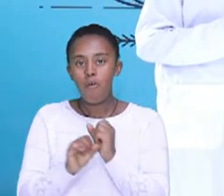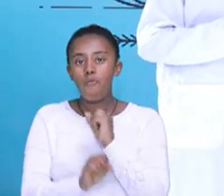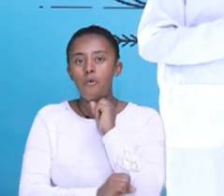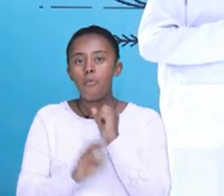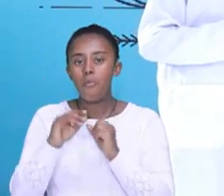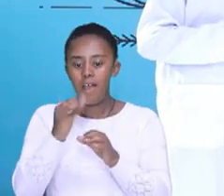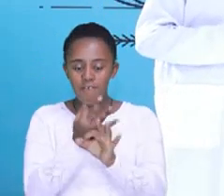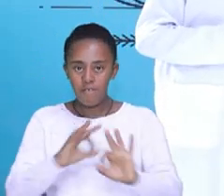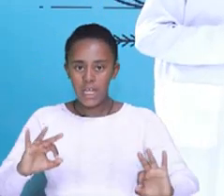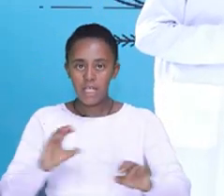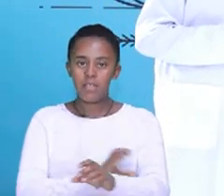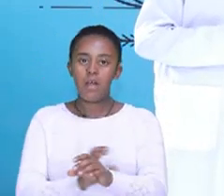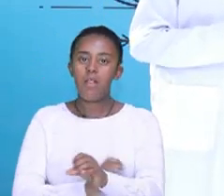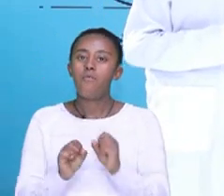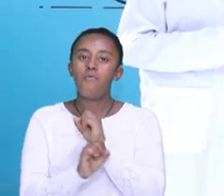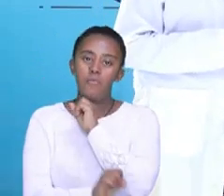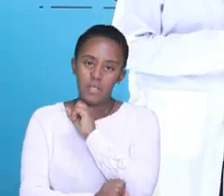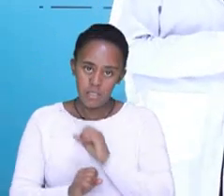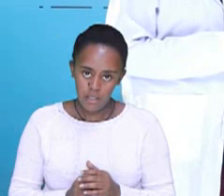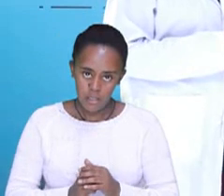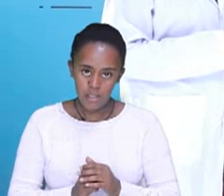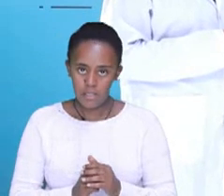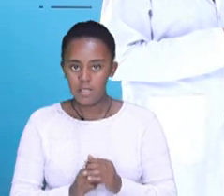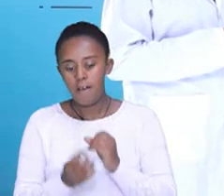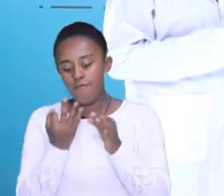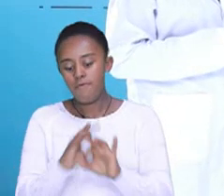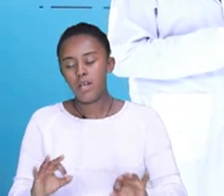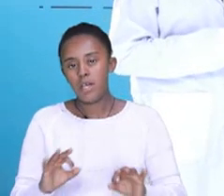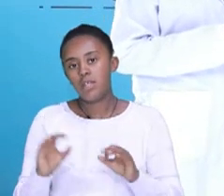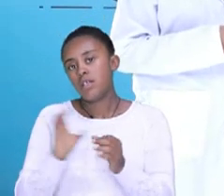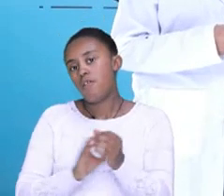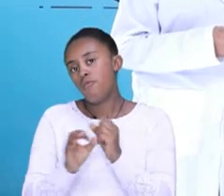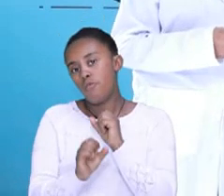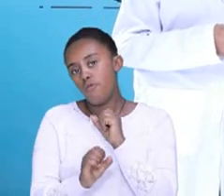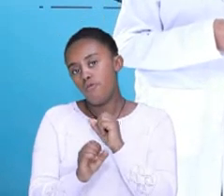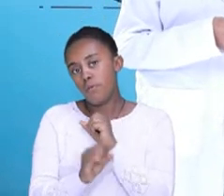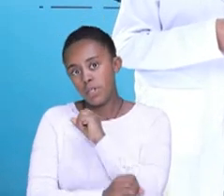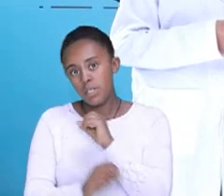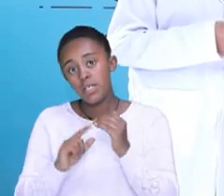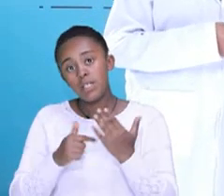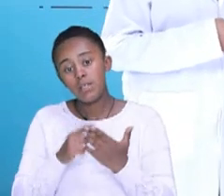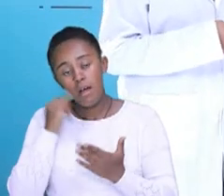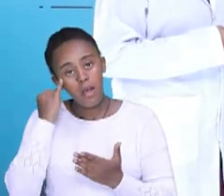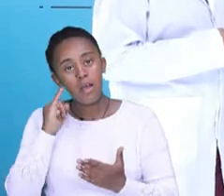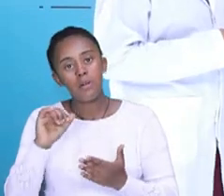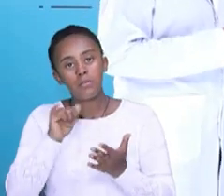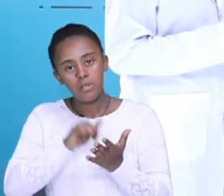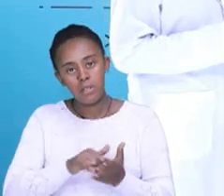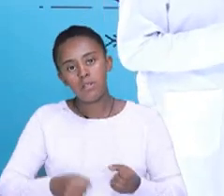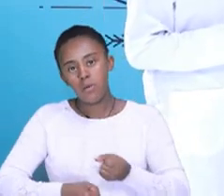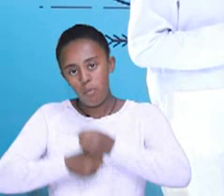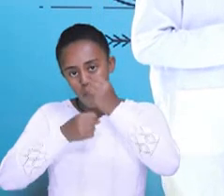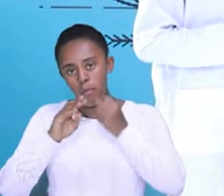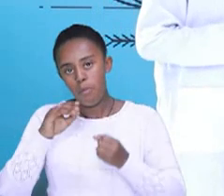by free cell formation. Cells formed by free cell formation. This is an idea that's